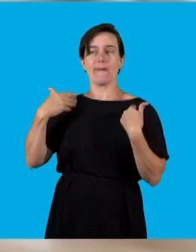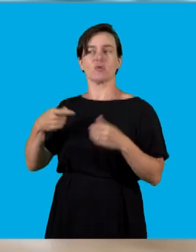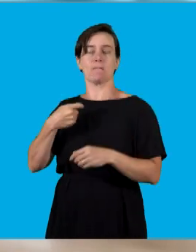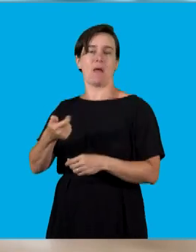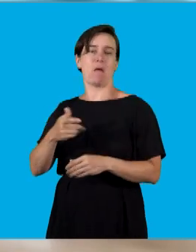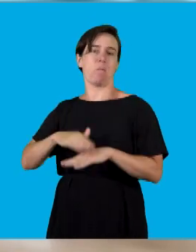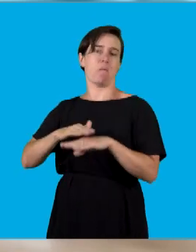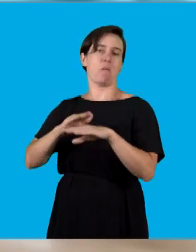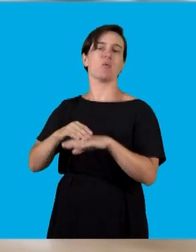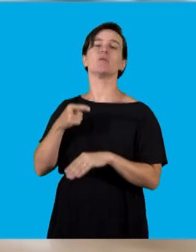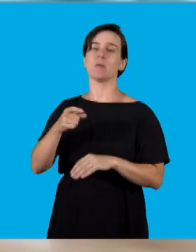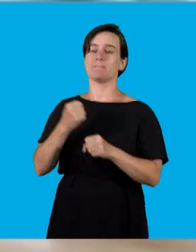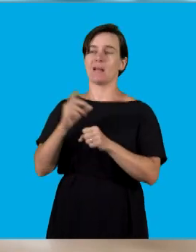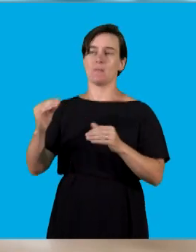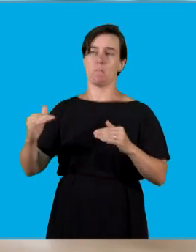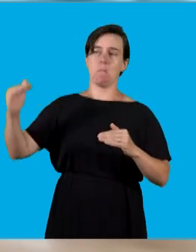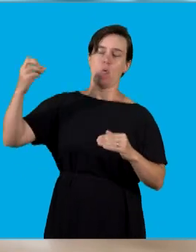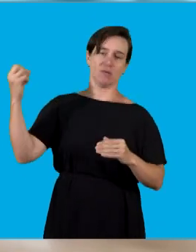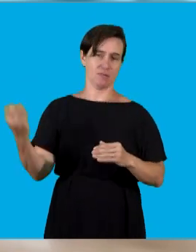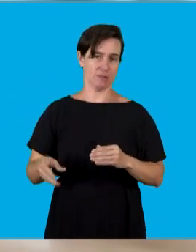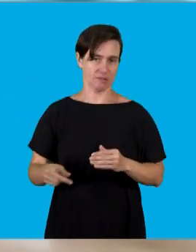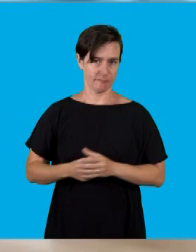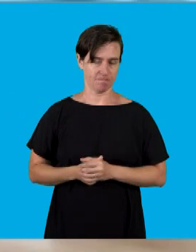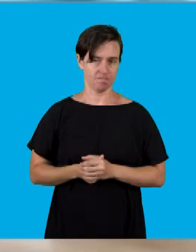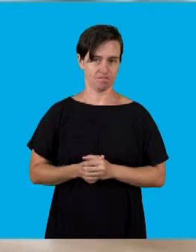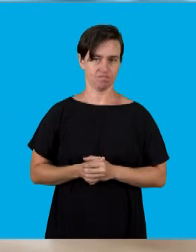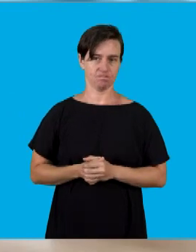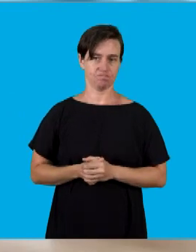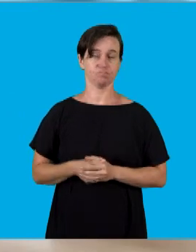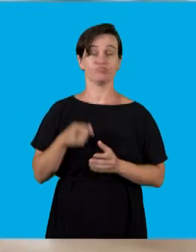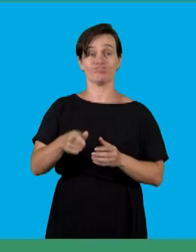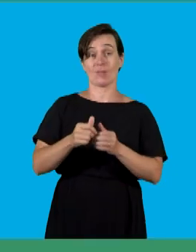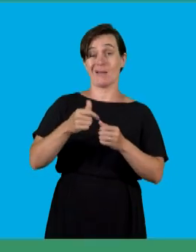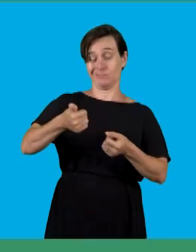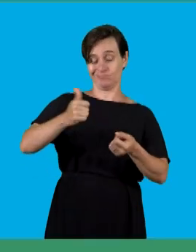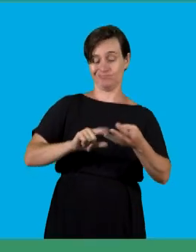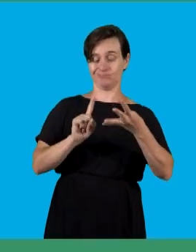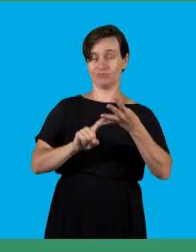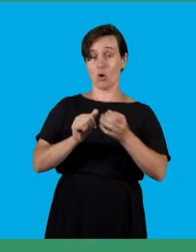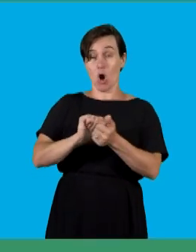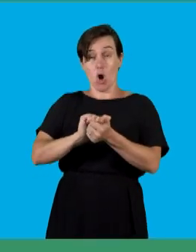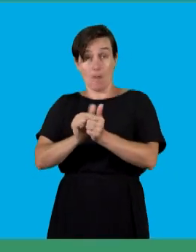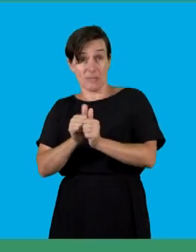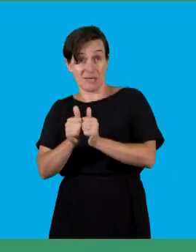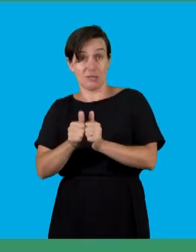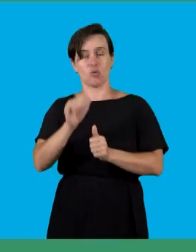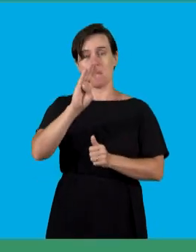we determine the price. We also have what we call competition-based